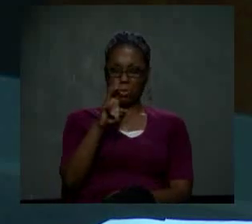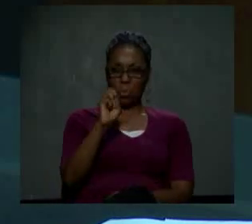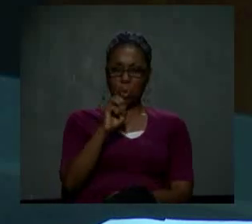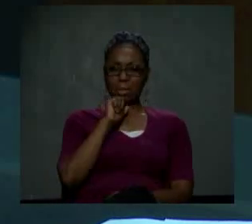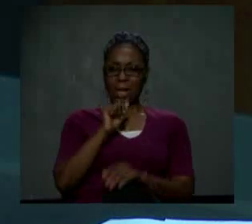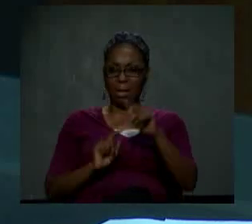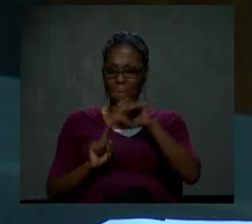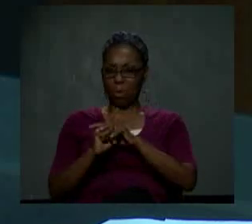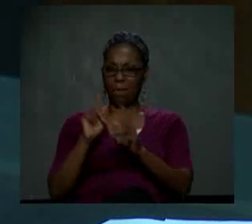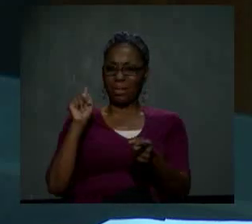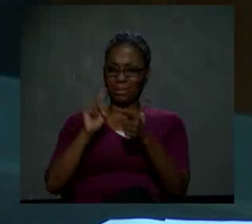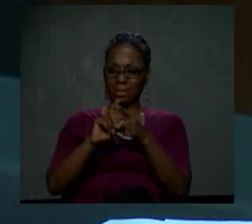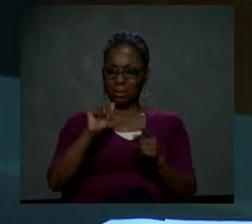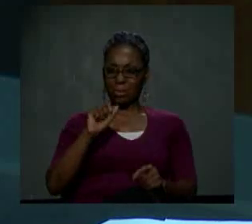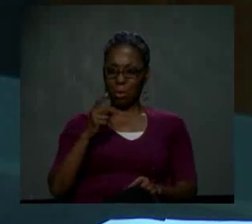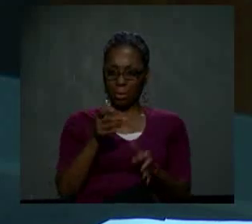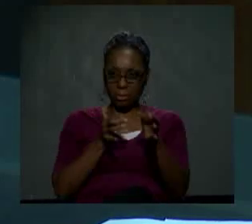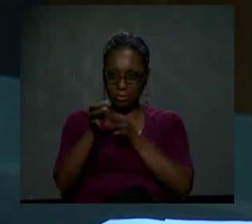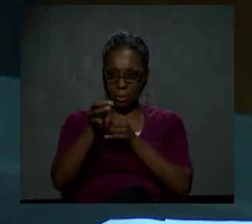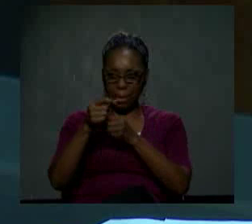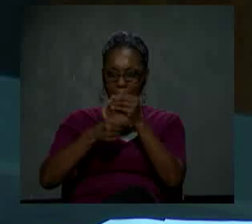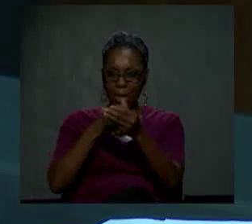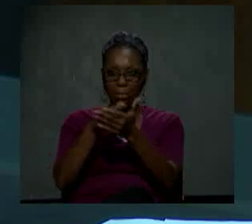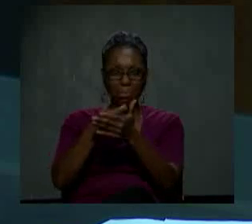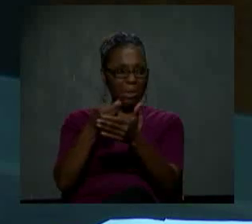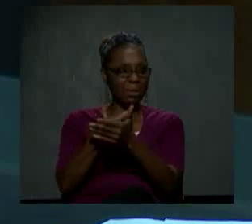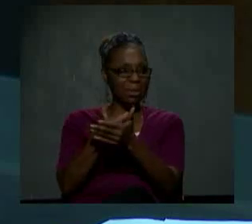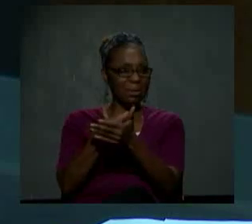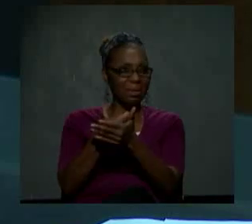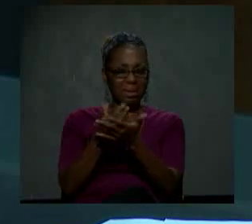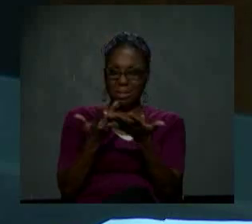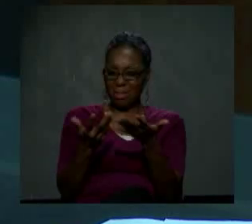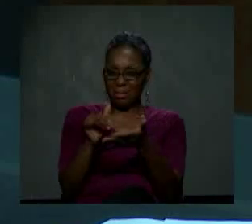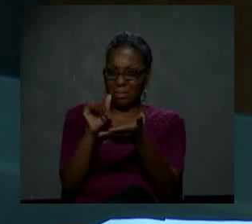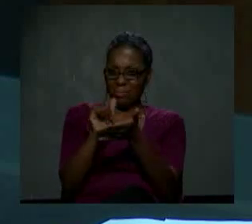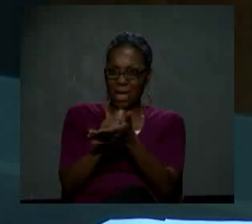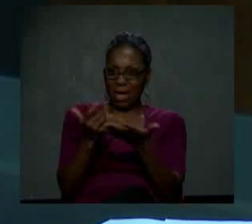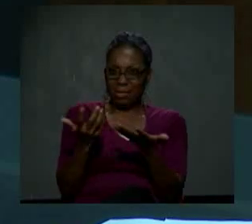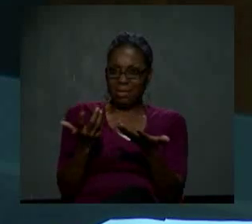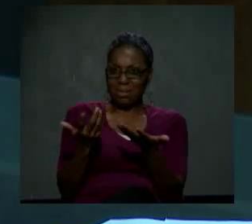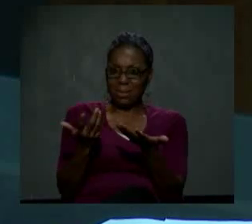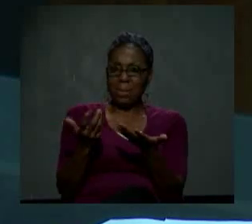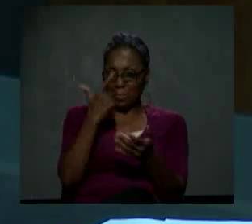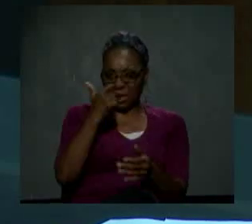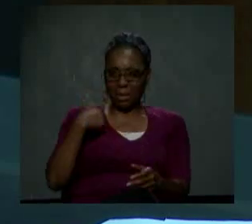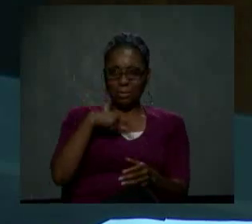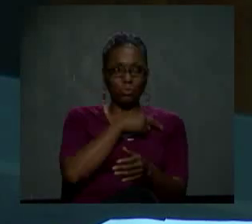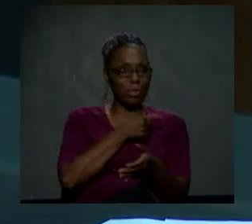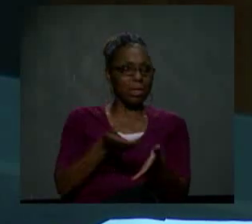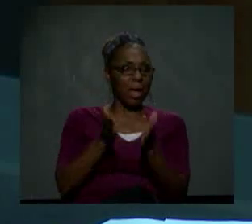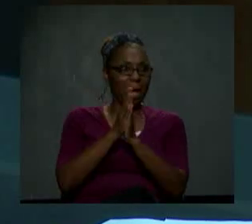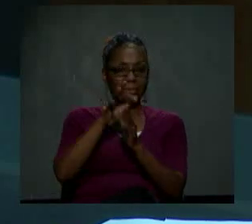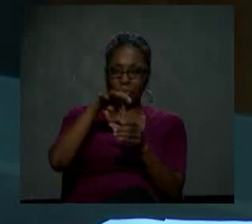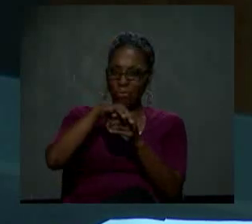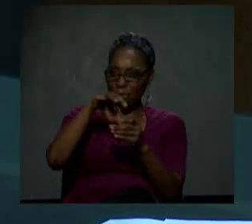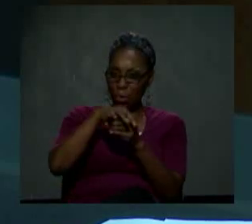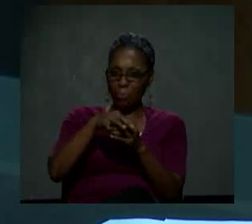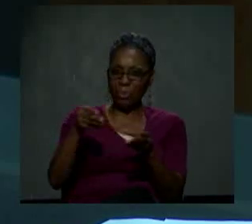August telling us where the money's coming from, is our cart before the horse? Because we're asking to vote and